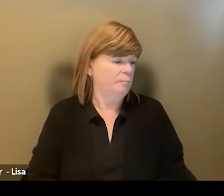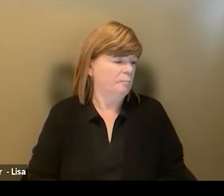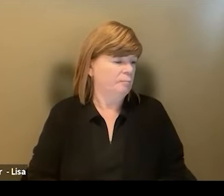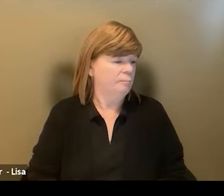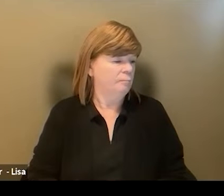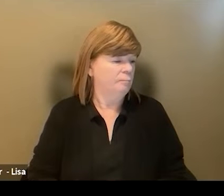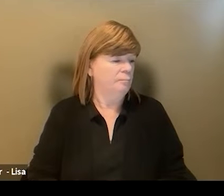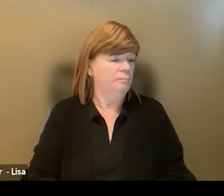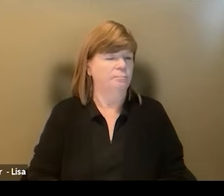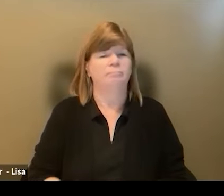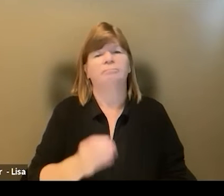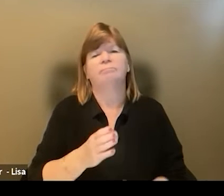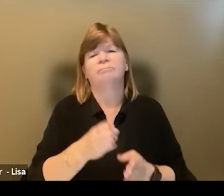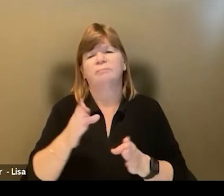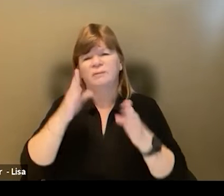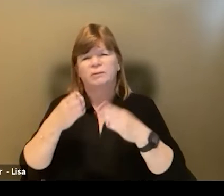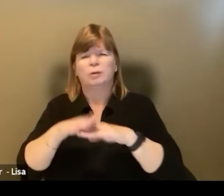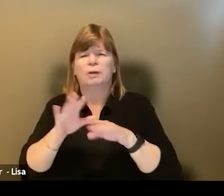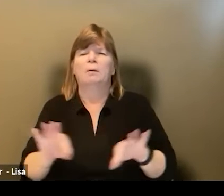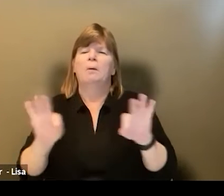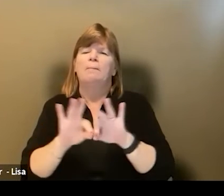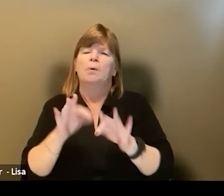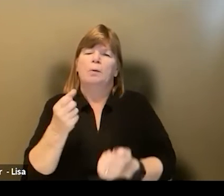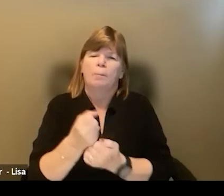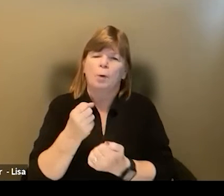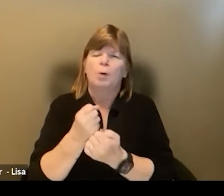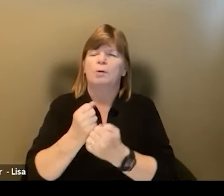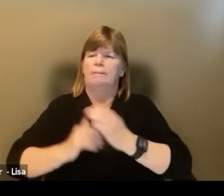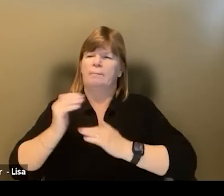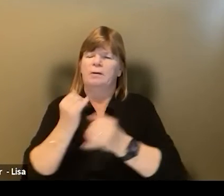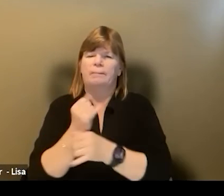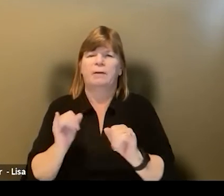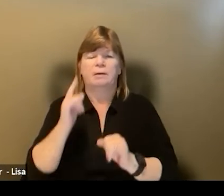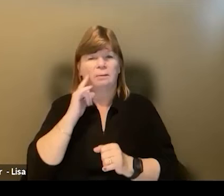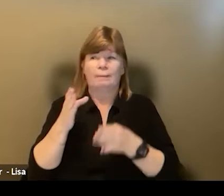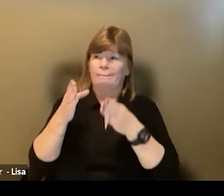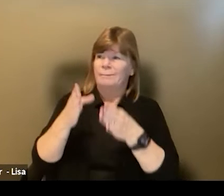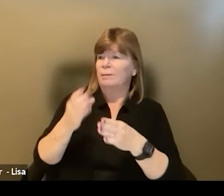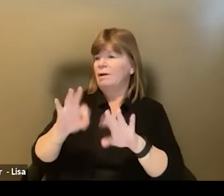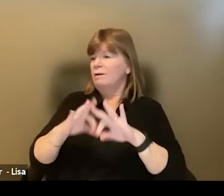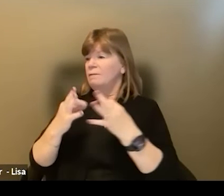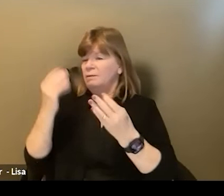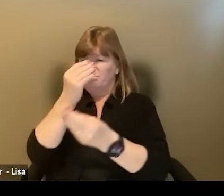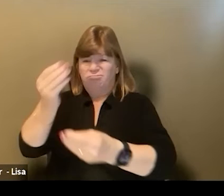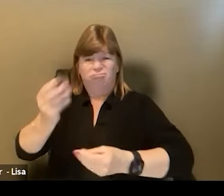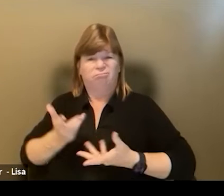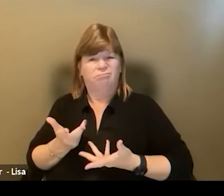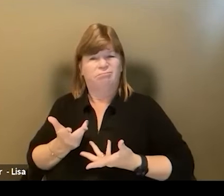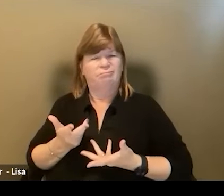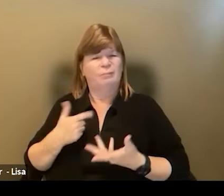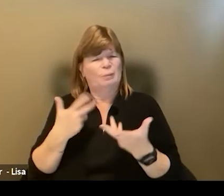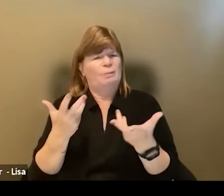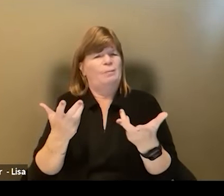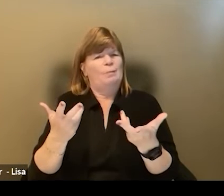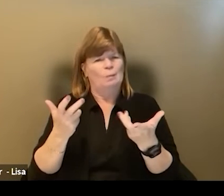And a focus on key supports to building independence. And this is where individuals and families have really communicated a desire to